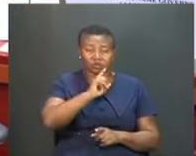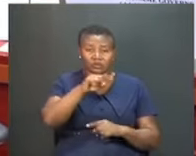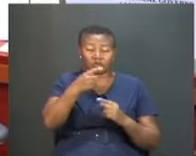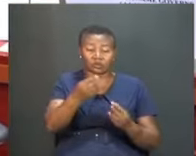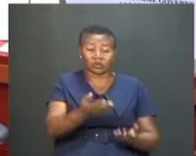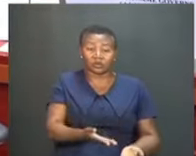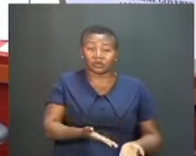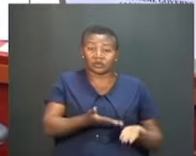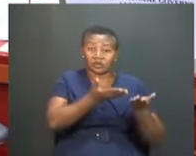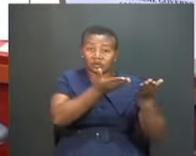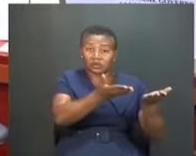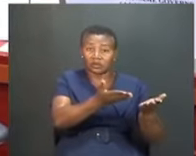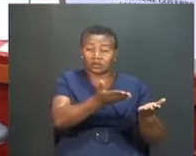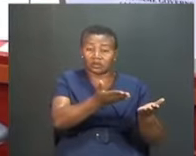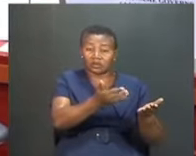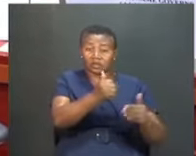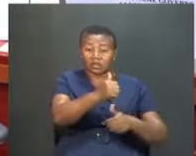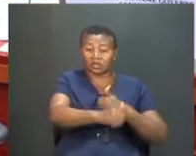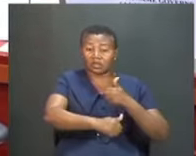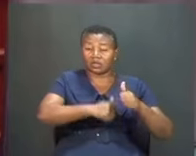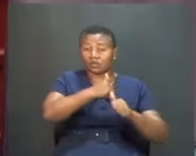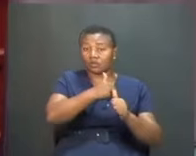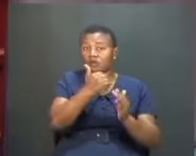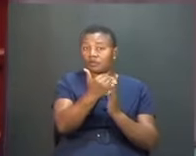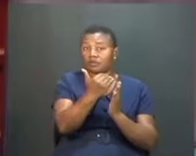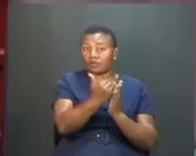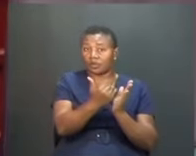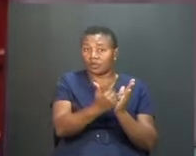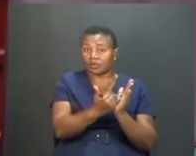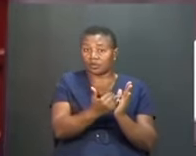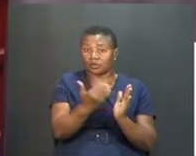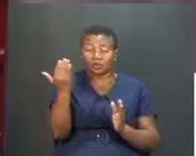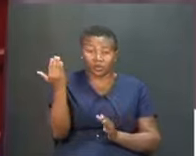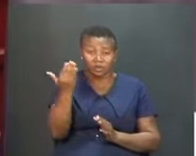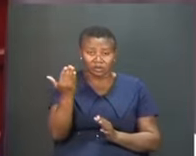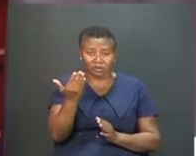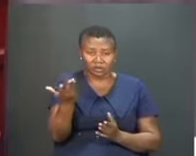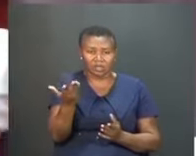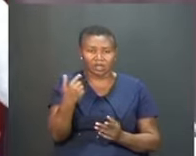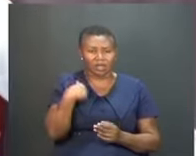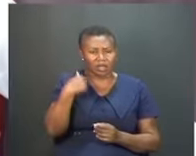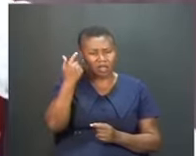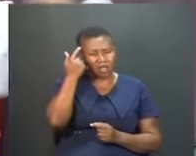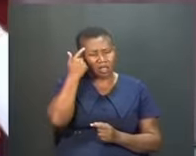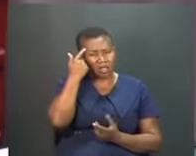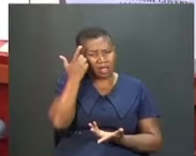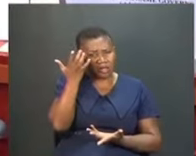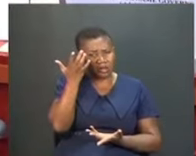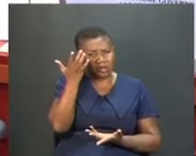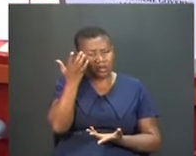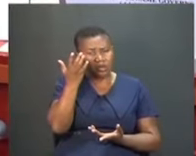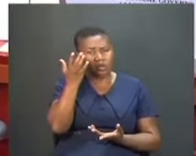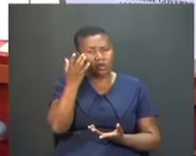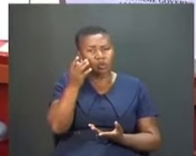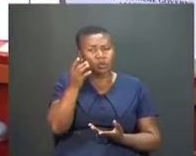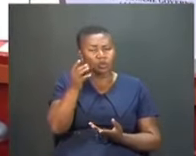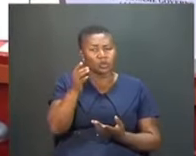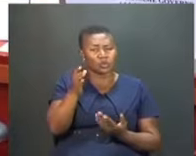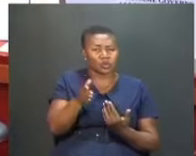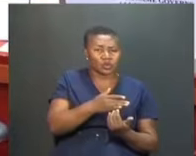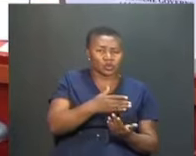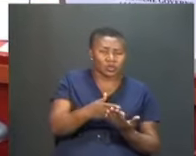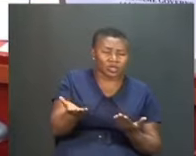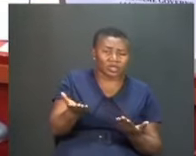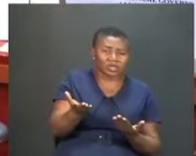annual budget statement. I think the dispute is whether it should be by motion or by